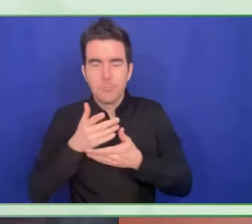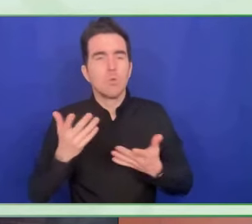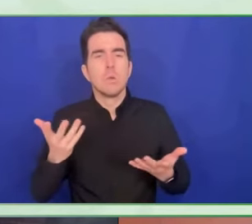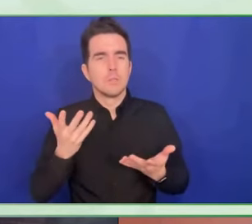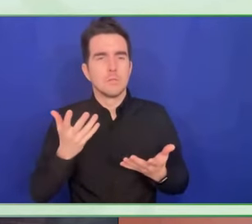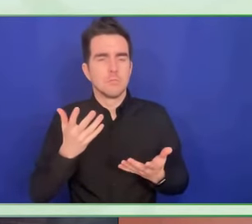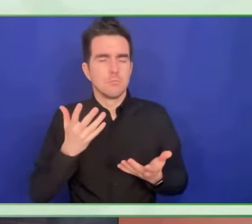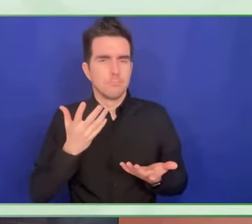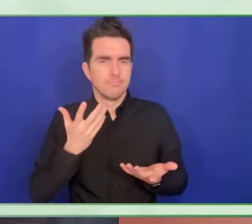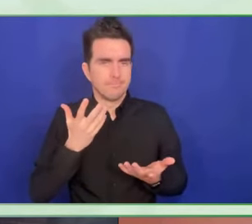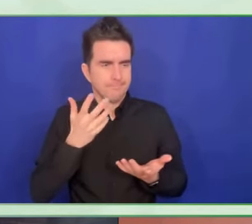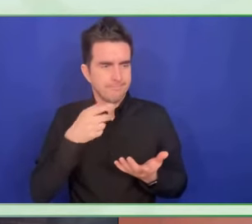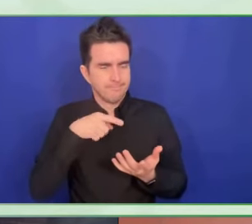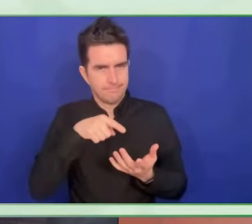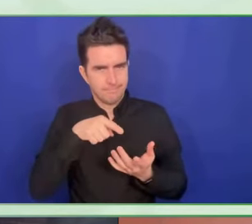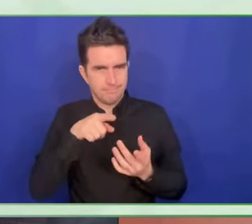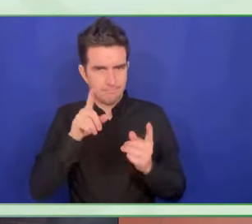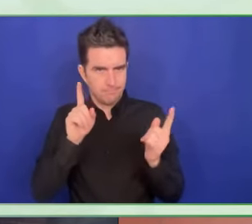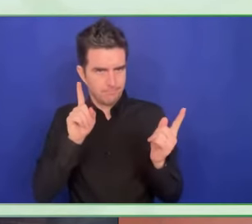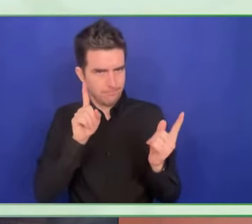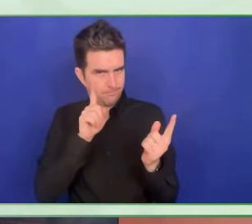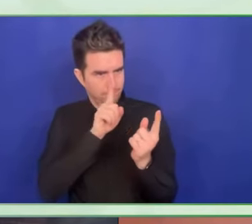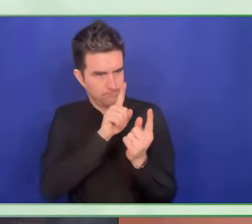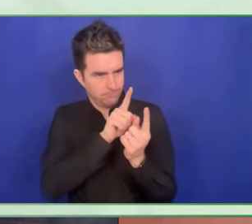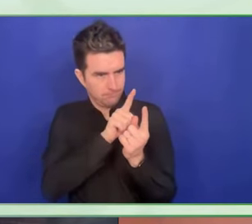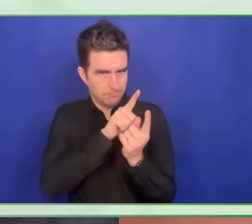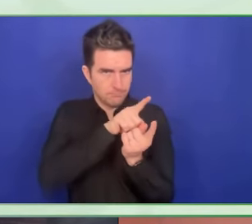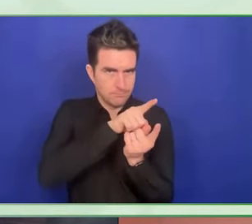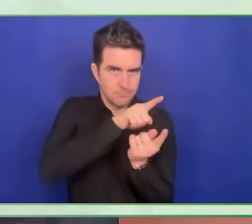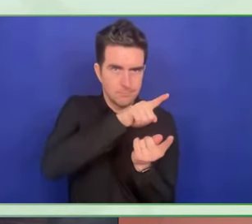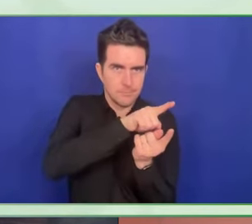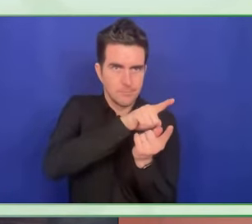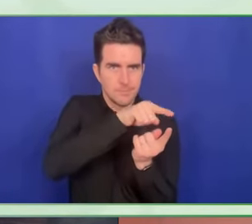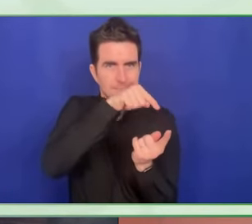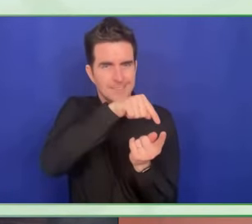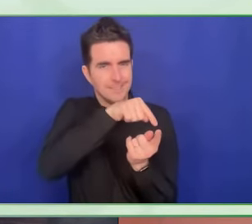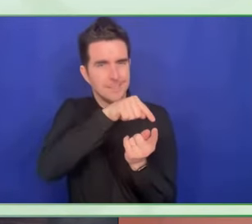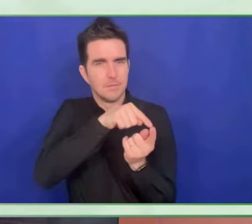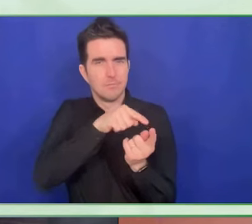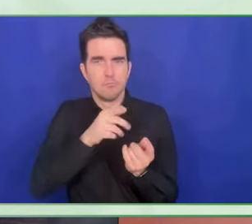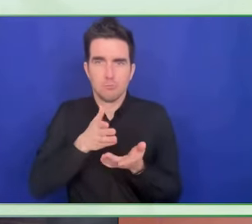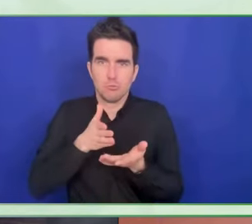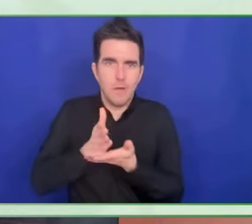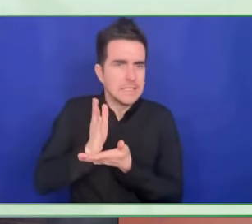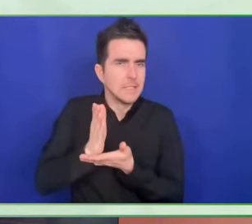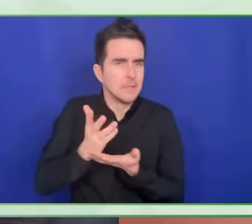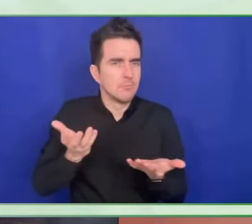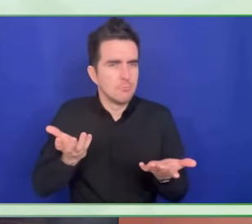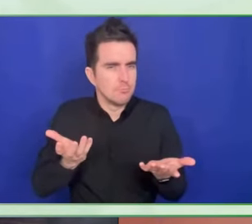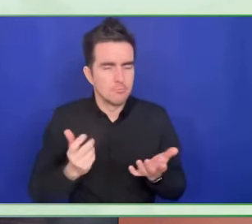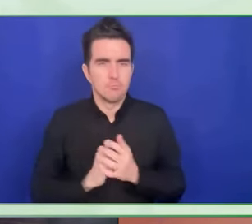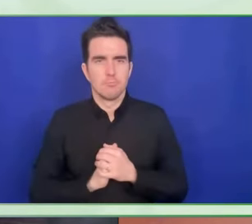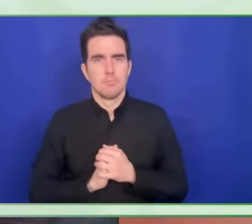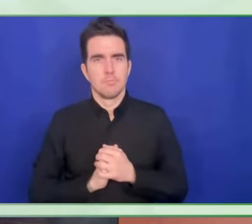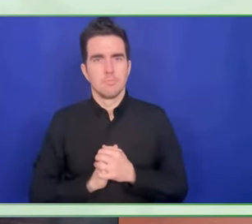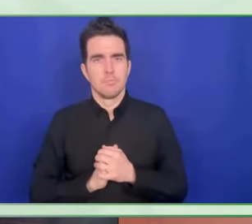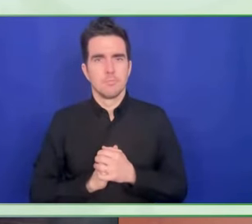And thank you so much for attending our panel. We'll be available after this session. Thank you.